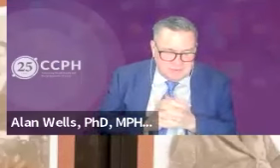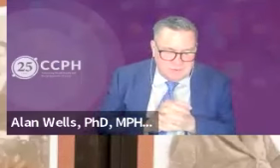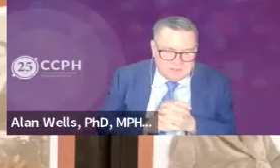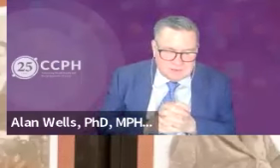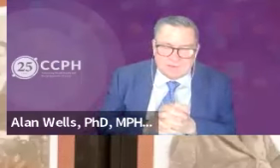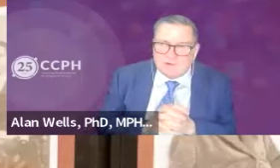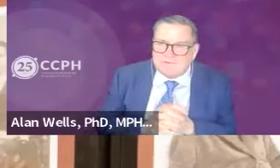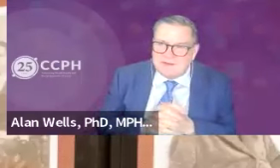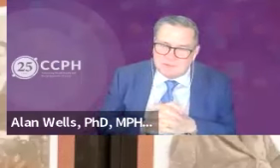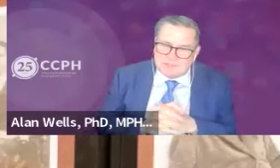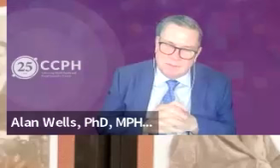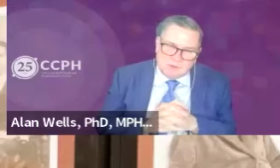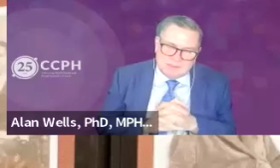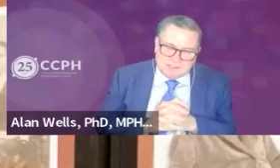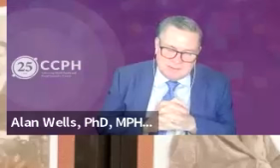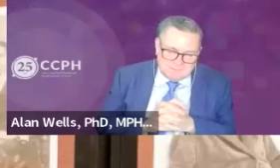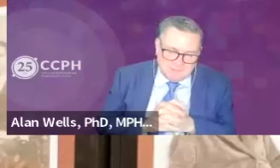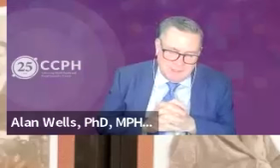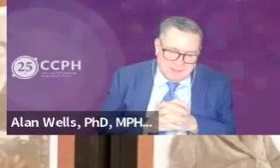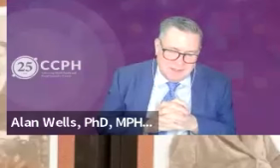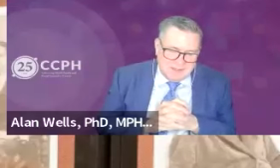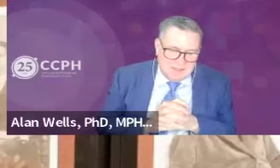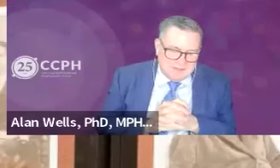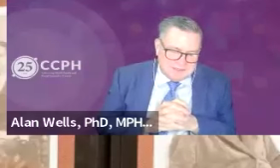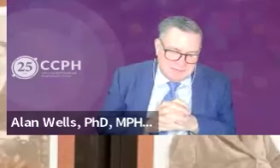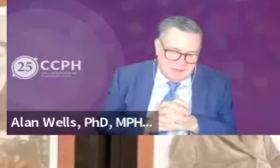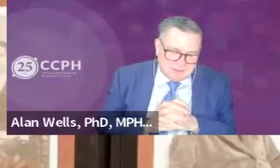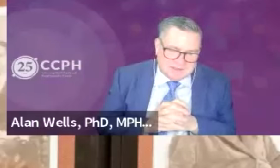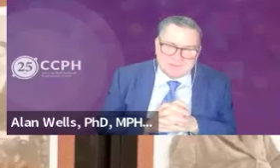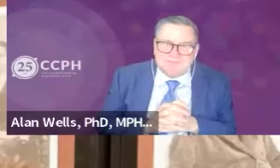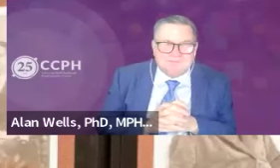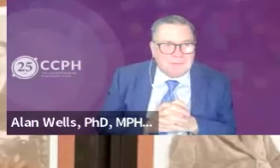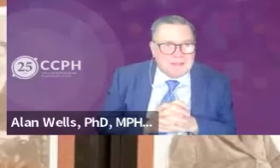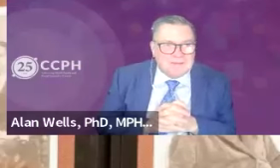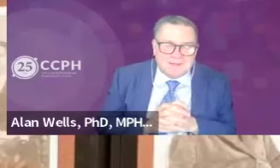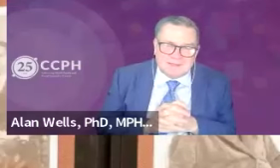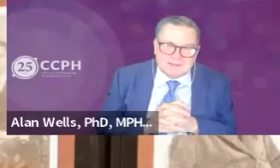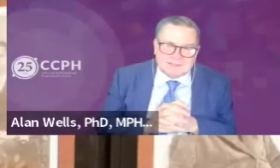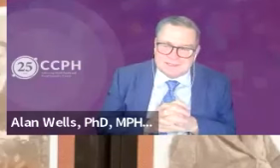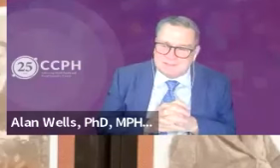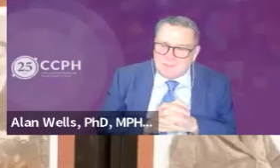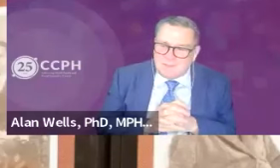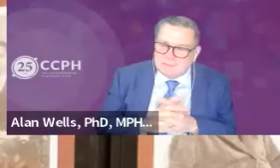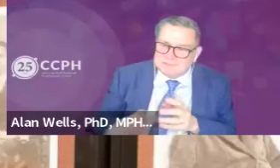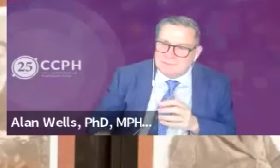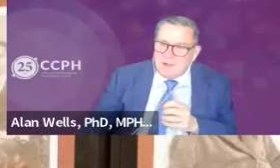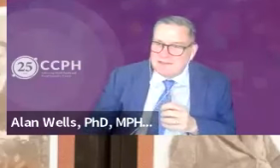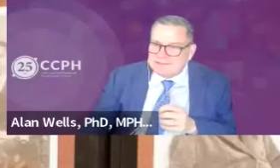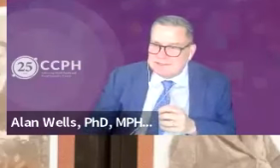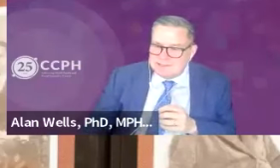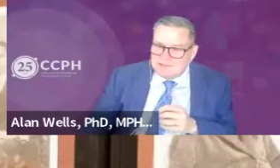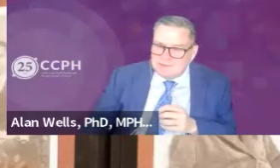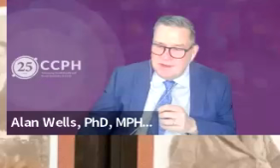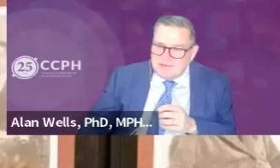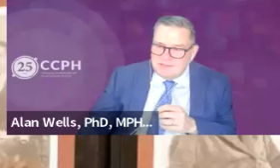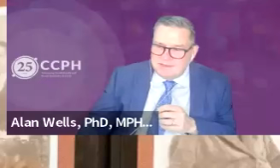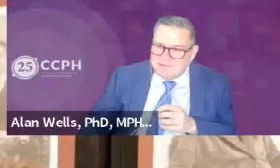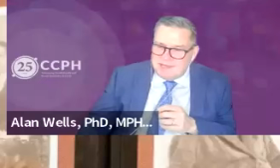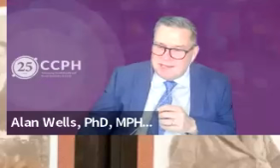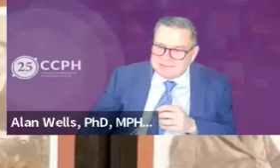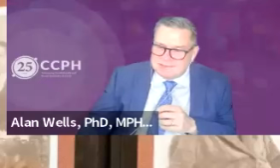ask you to insert your favorite emoji in the chat box at the beginning of the session. So